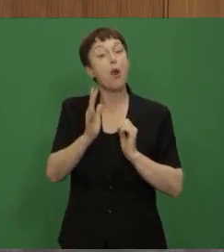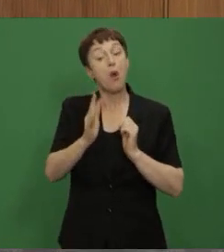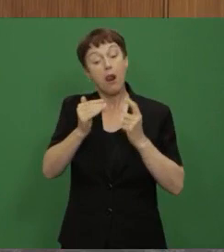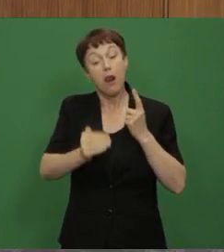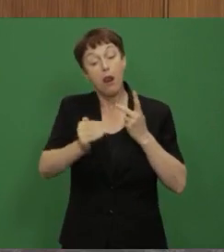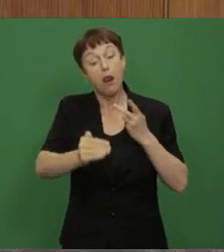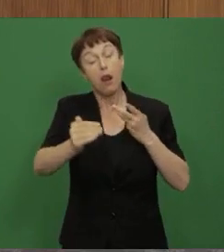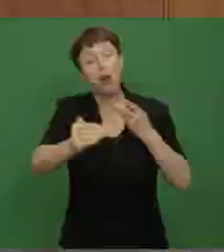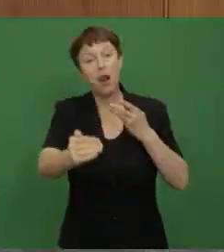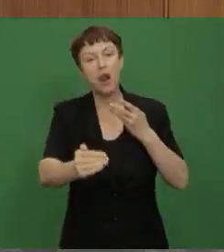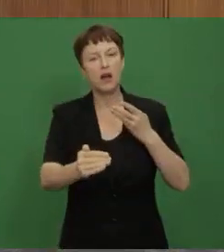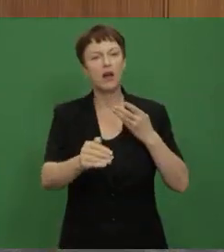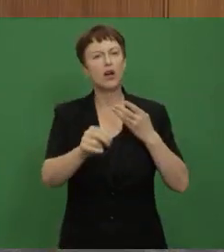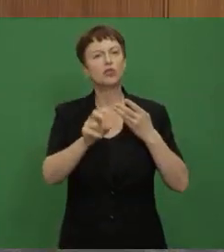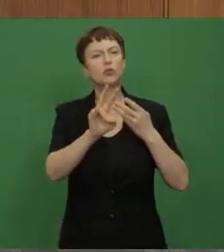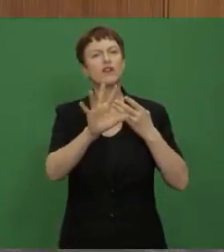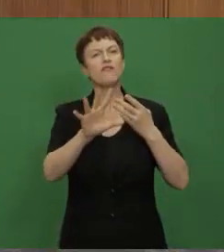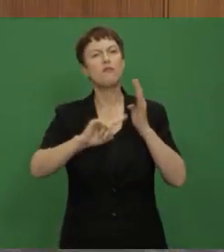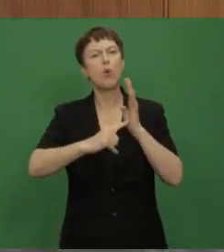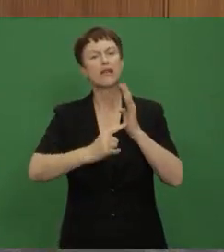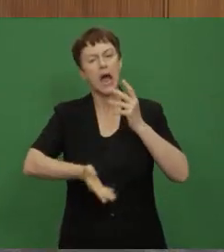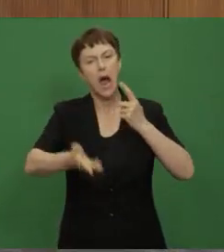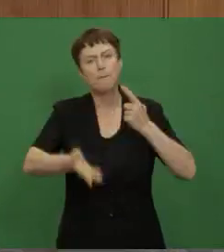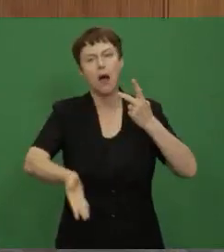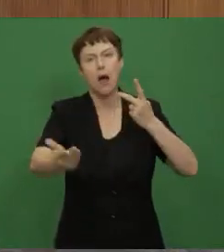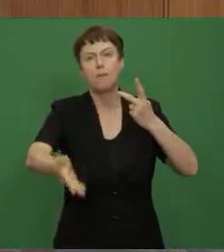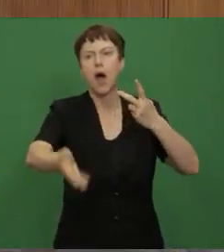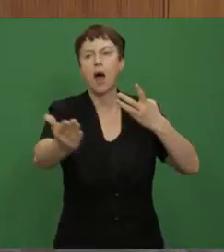place? And